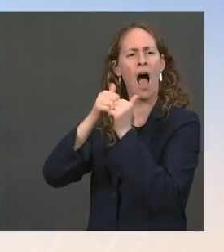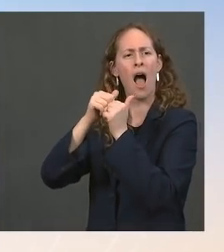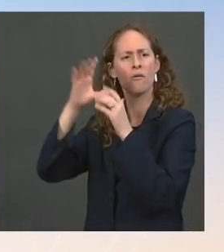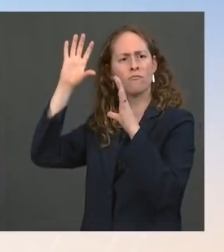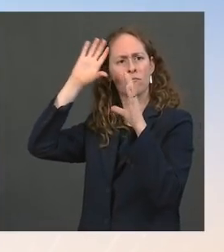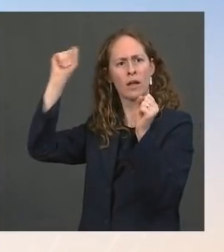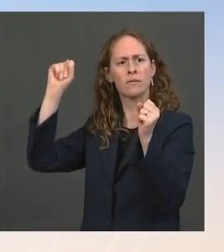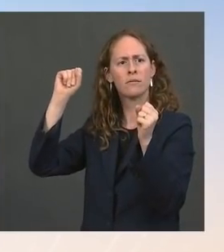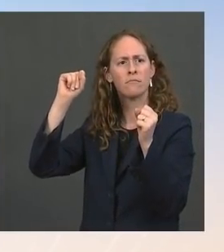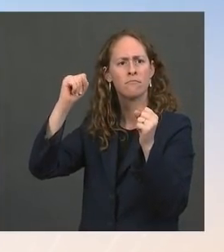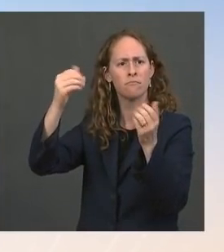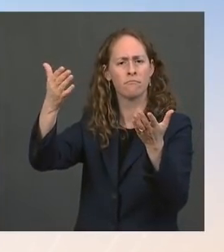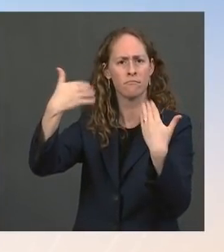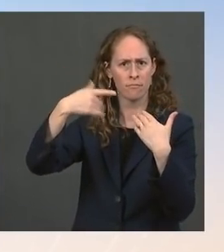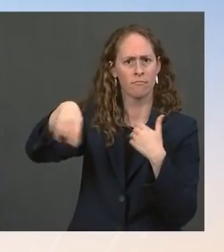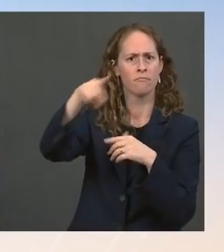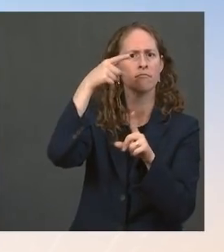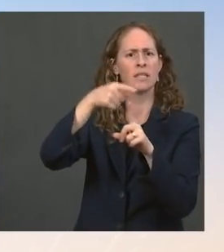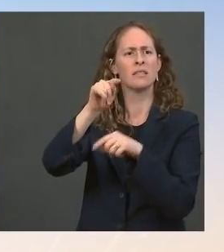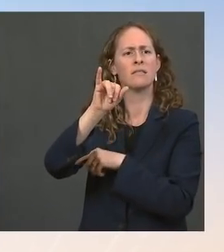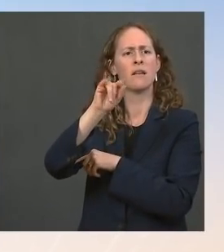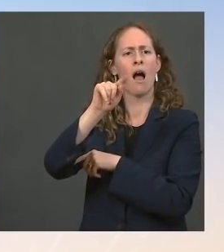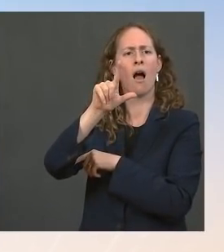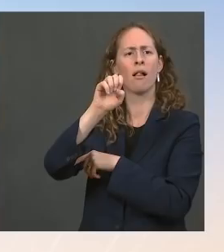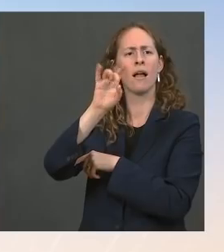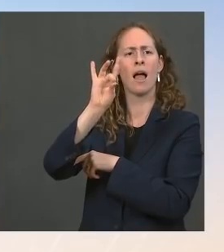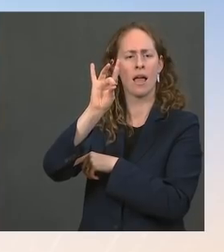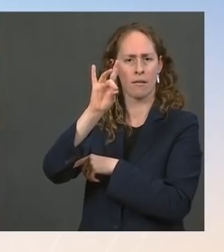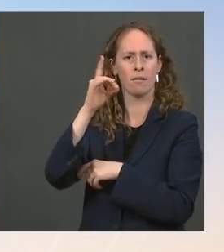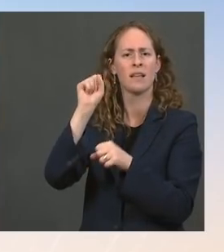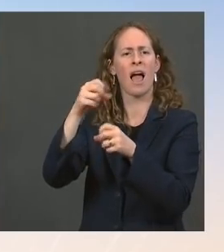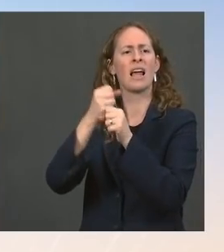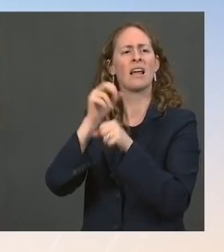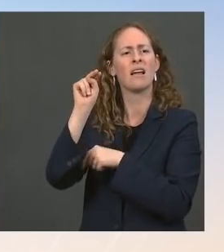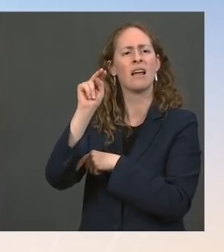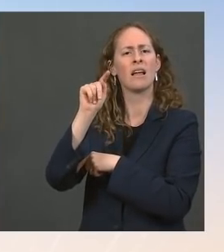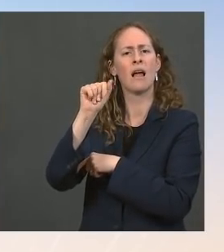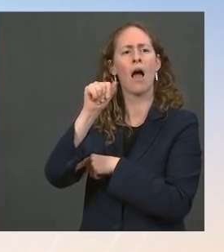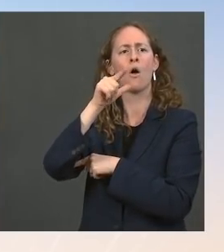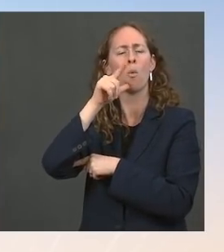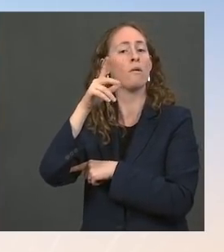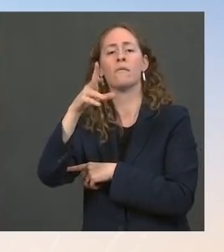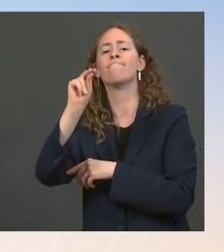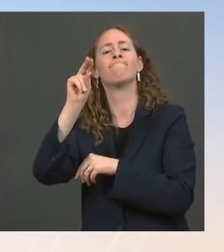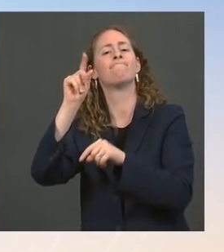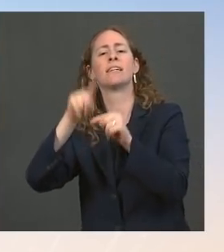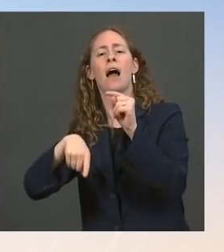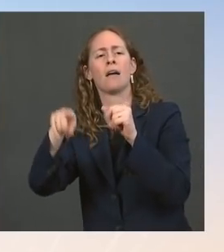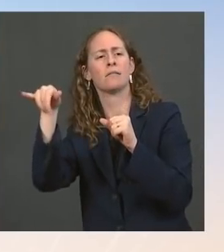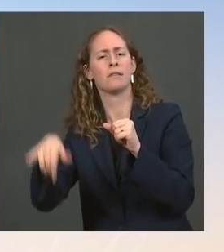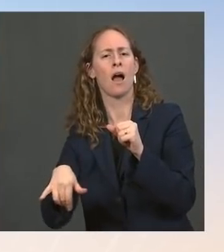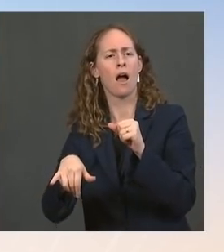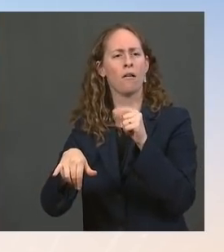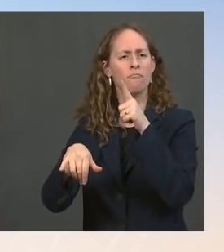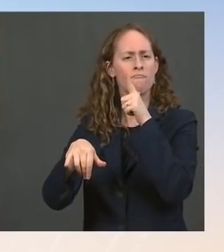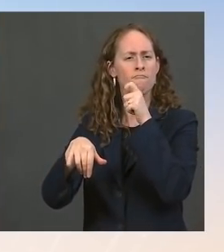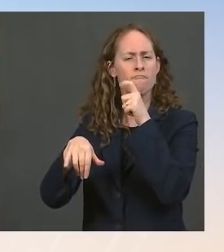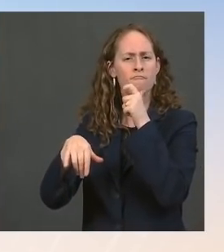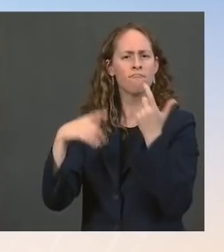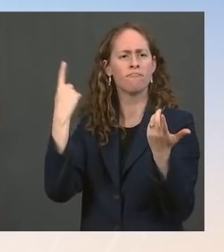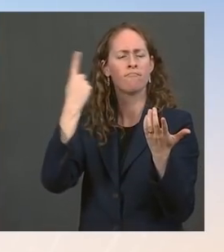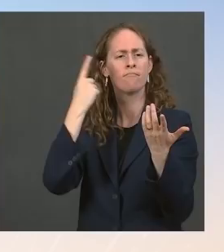Title 8 and get an NTA and who's getting expelled? On-the-ground reporting suggests that it's based off demographic, not racial demographic,